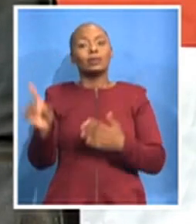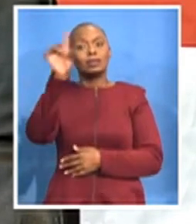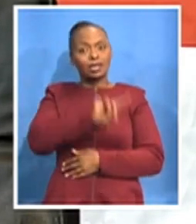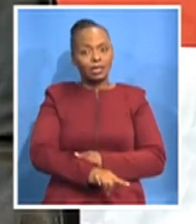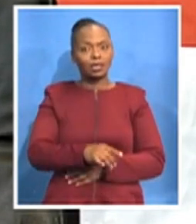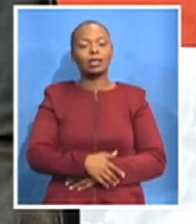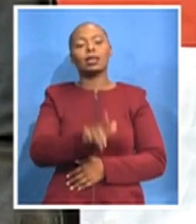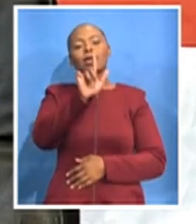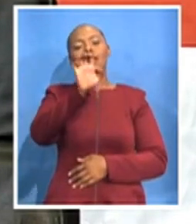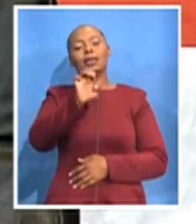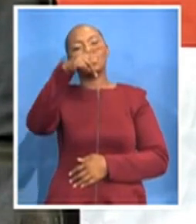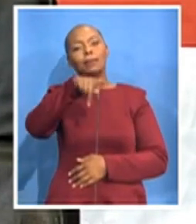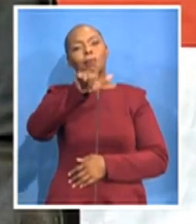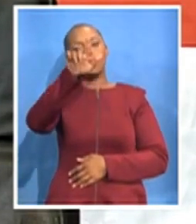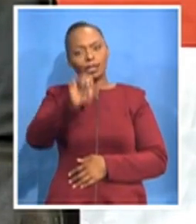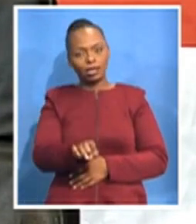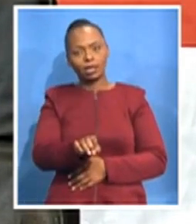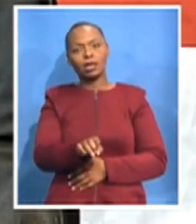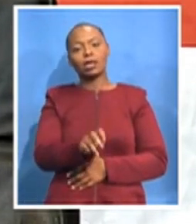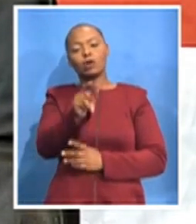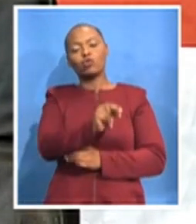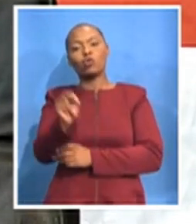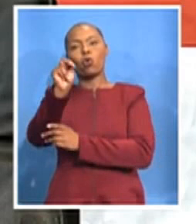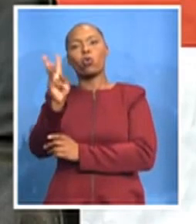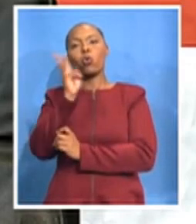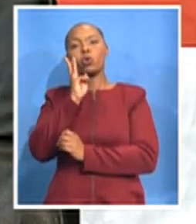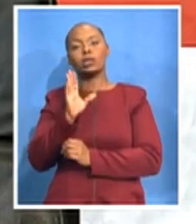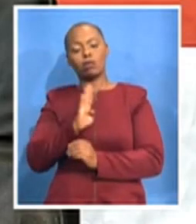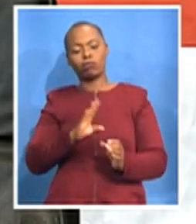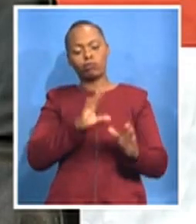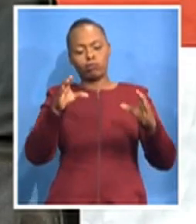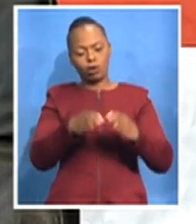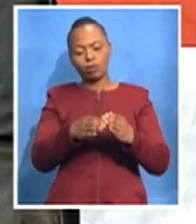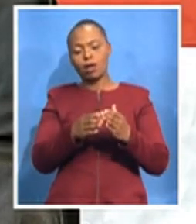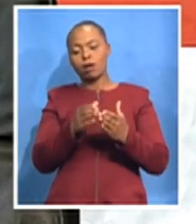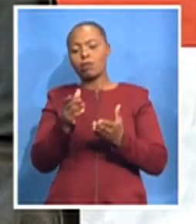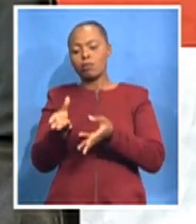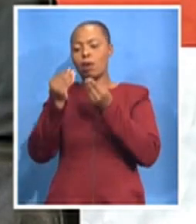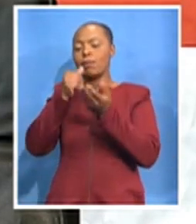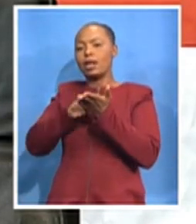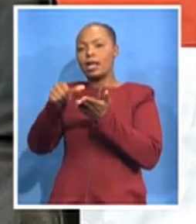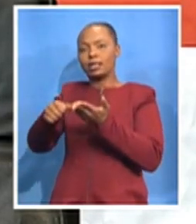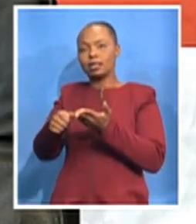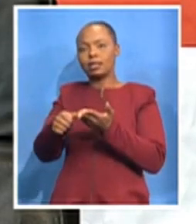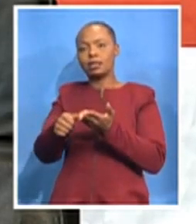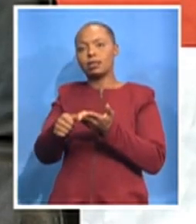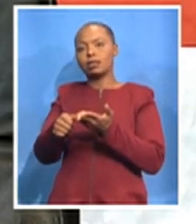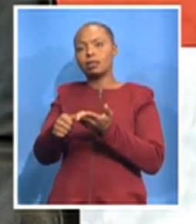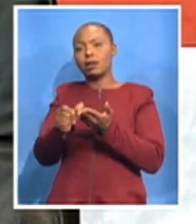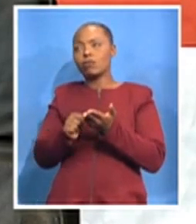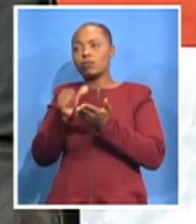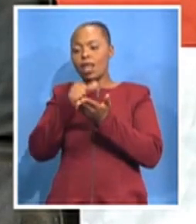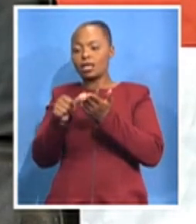Board issued a letter. In fact, there was a letter which was issued to LTE, which we've perused, where they